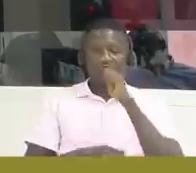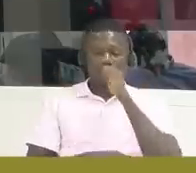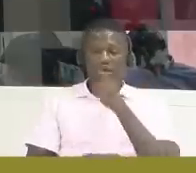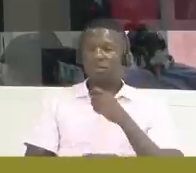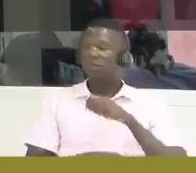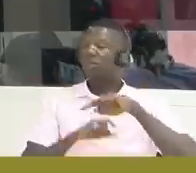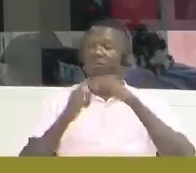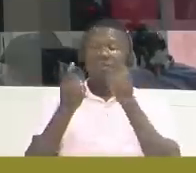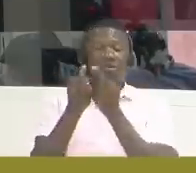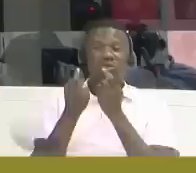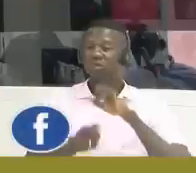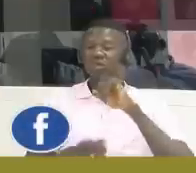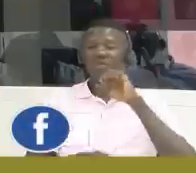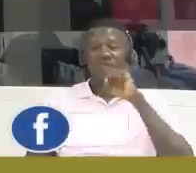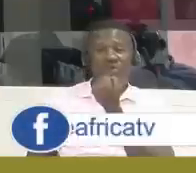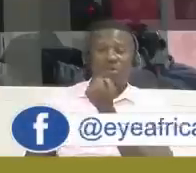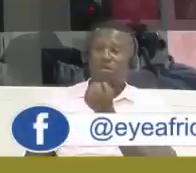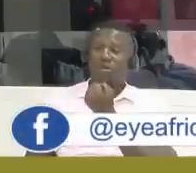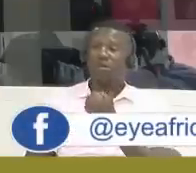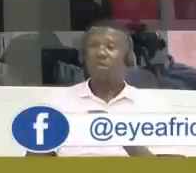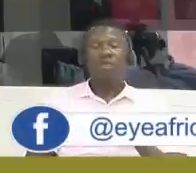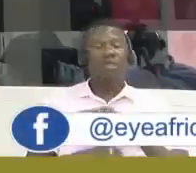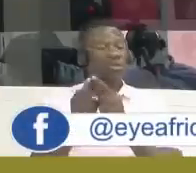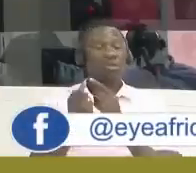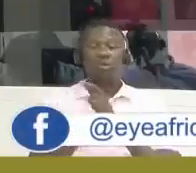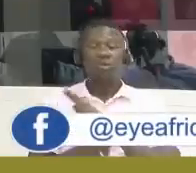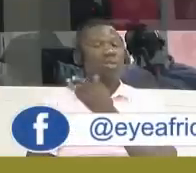them. Things were not easy. And